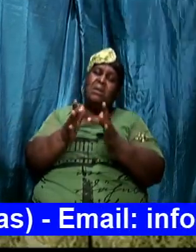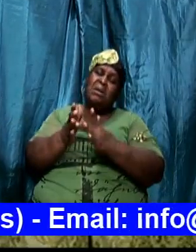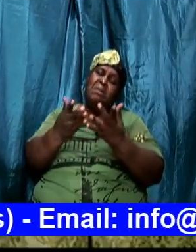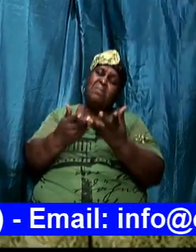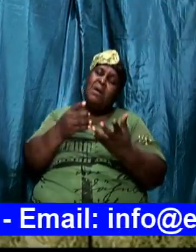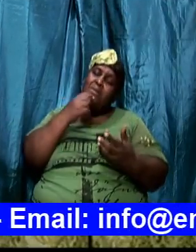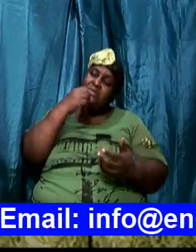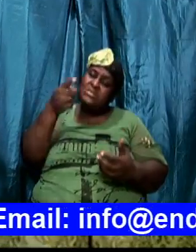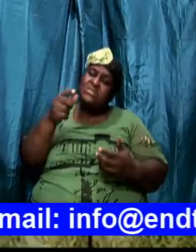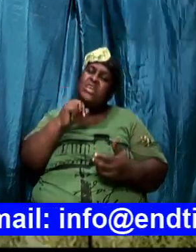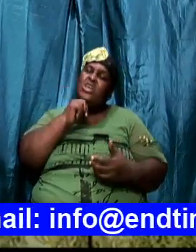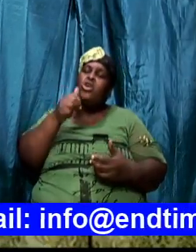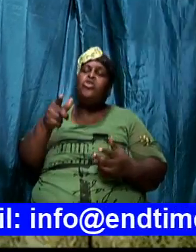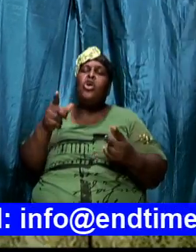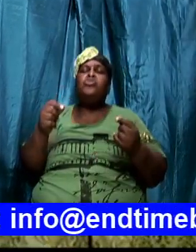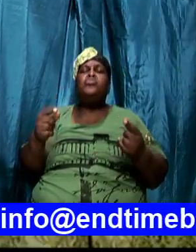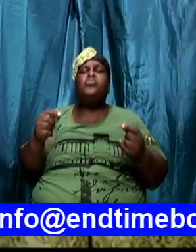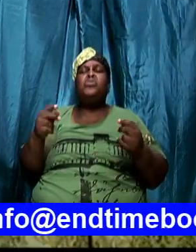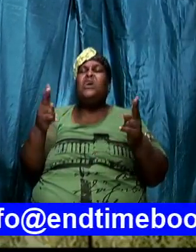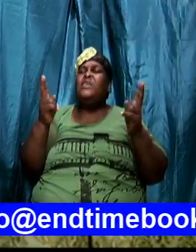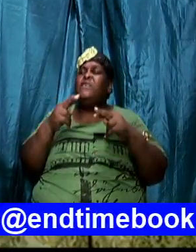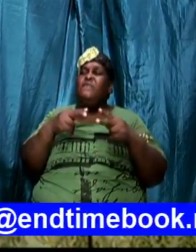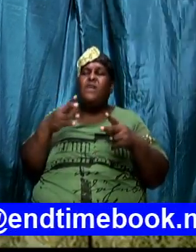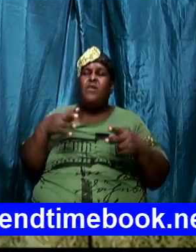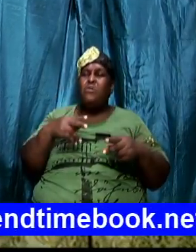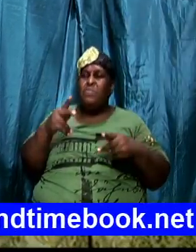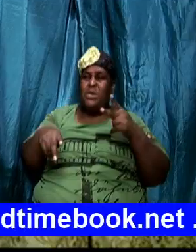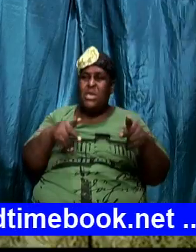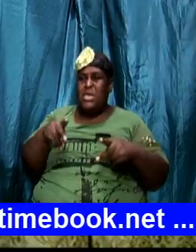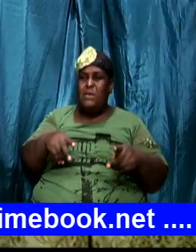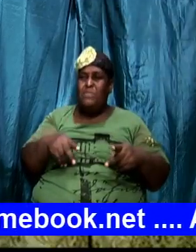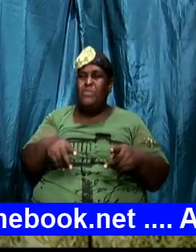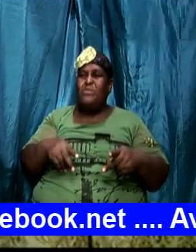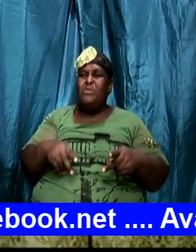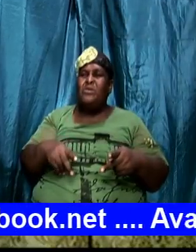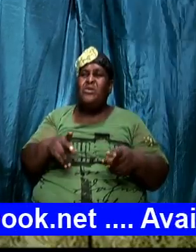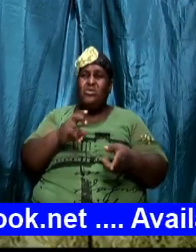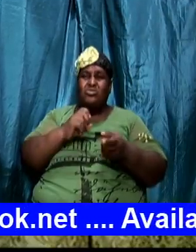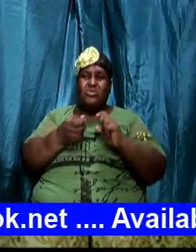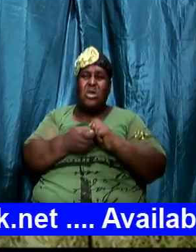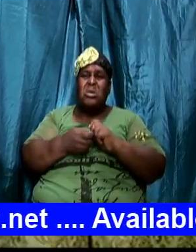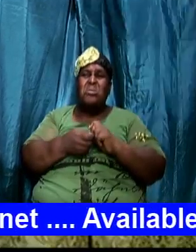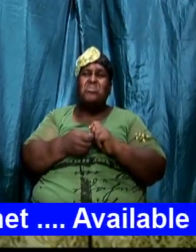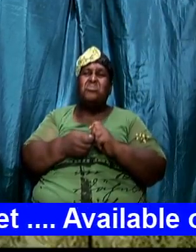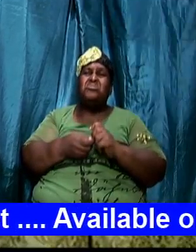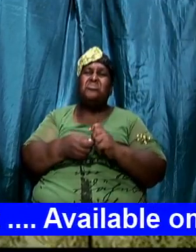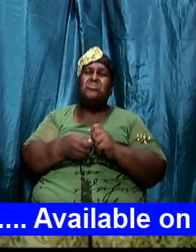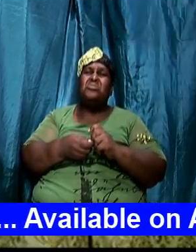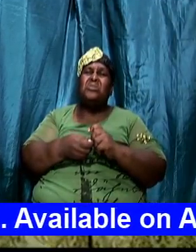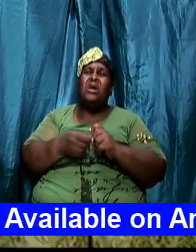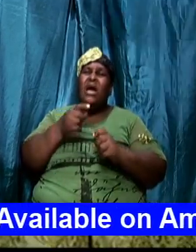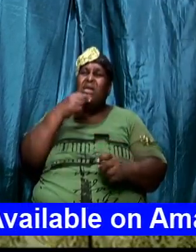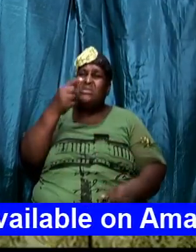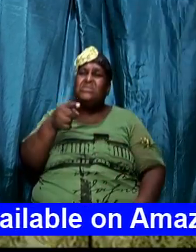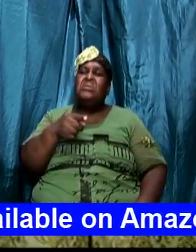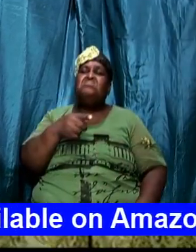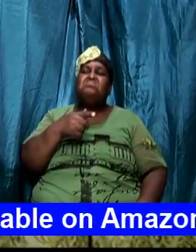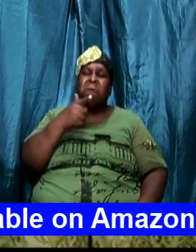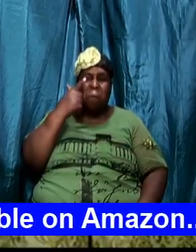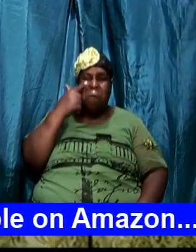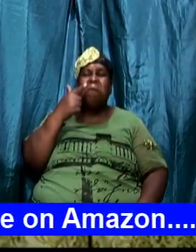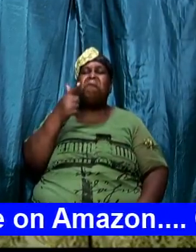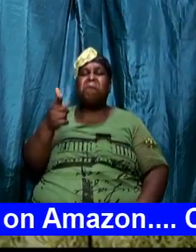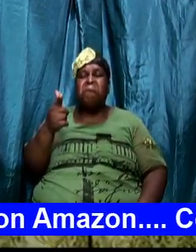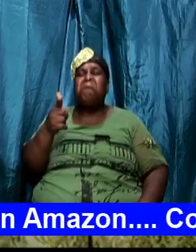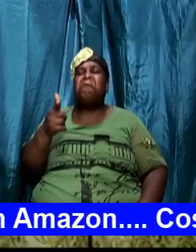us to do, the very people that you have gone with turn around and get 10 more with them or 7 more with them and say, look at that girl